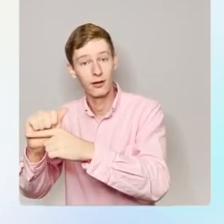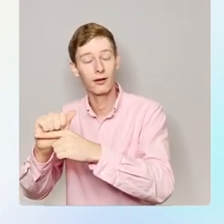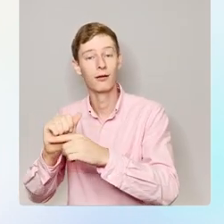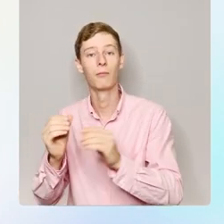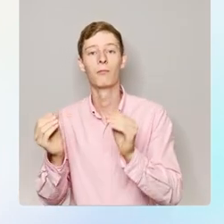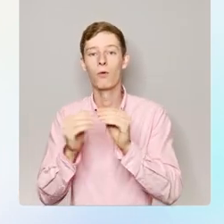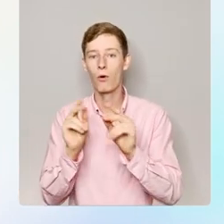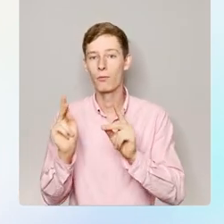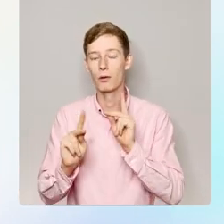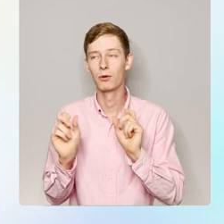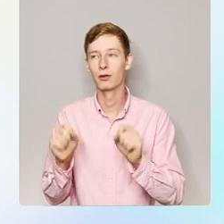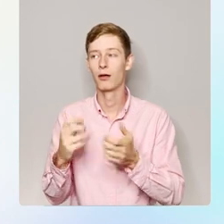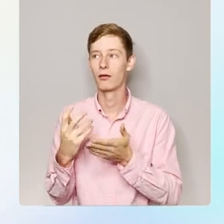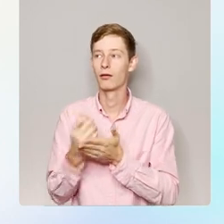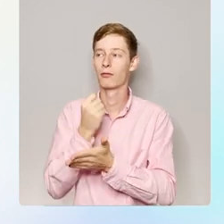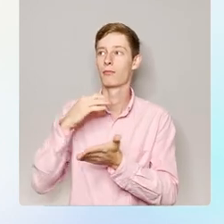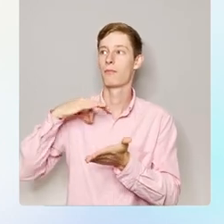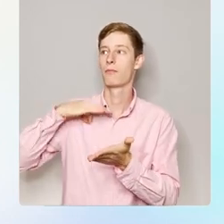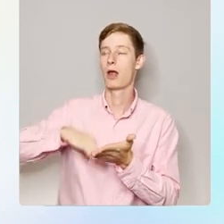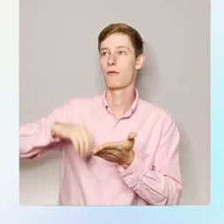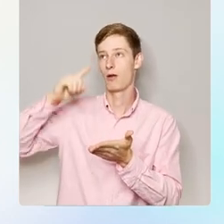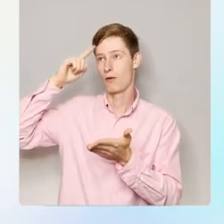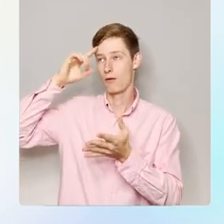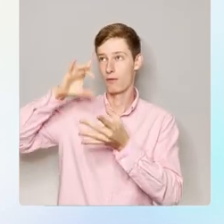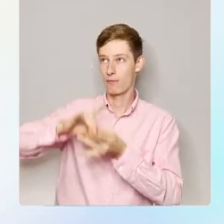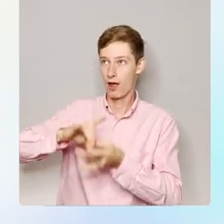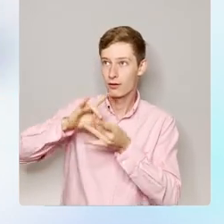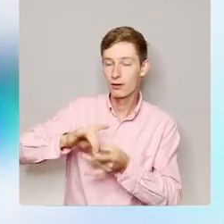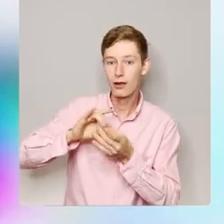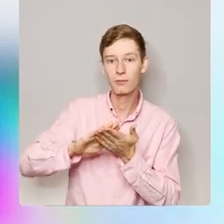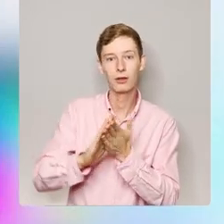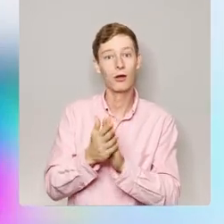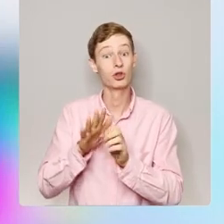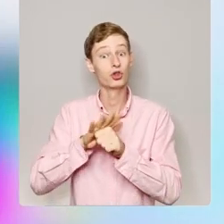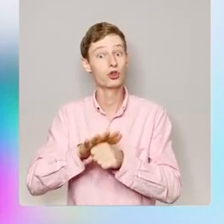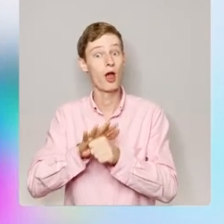the benefits of mindfulness, resilience, and stress reduction.